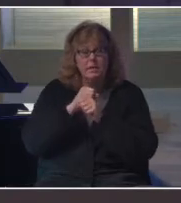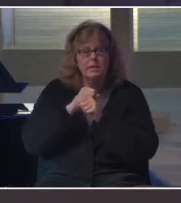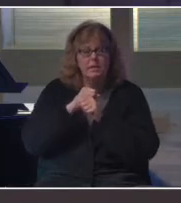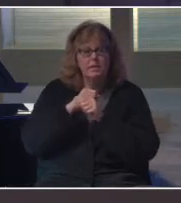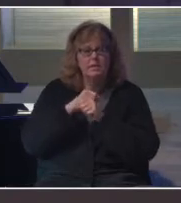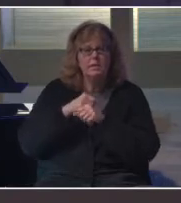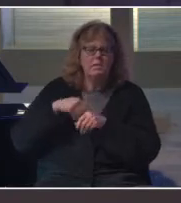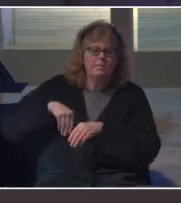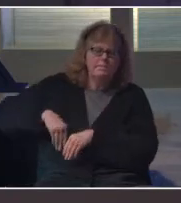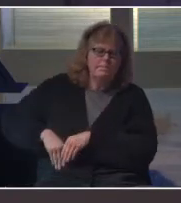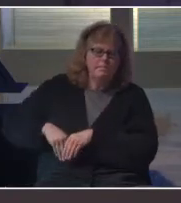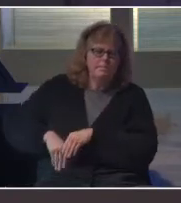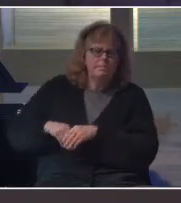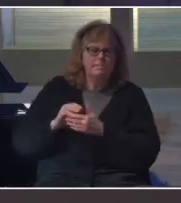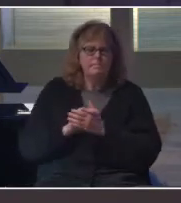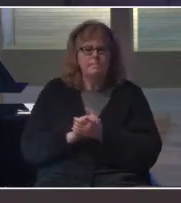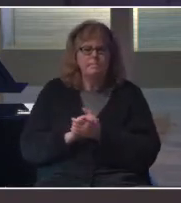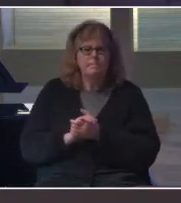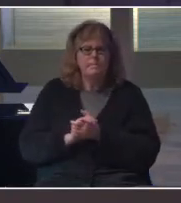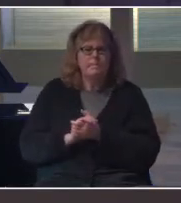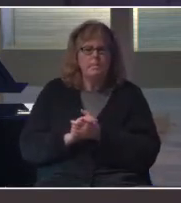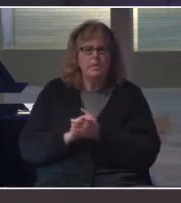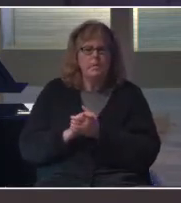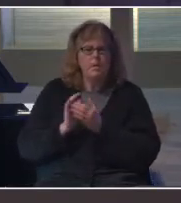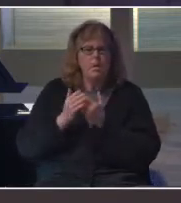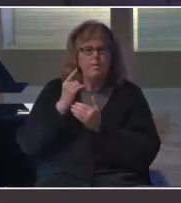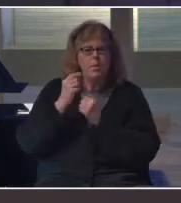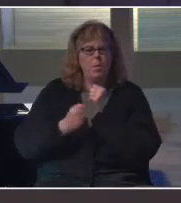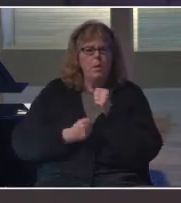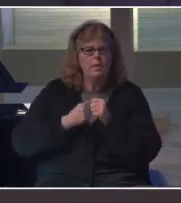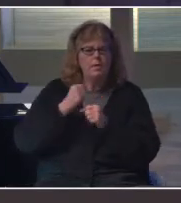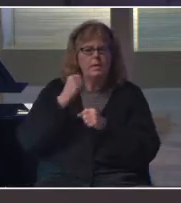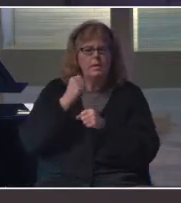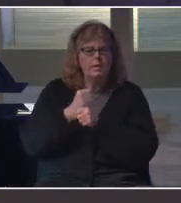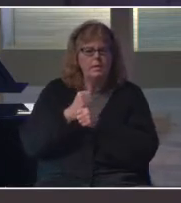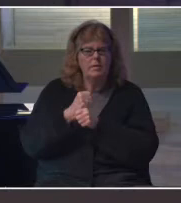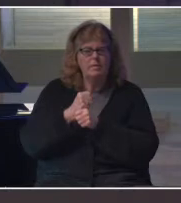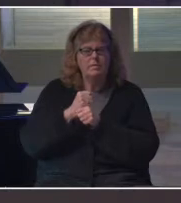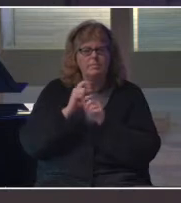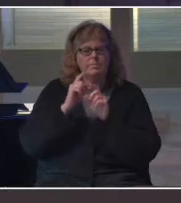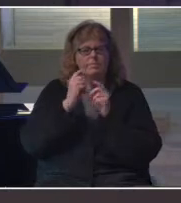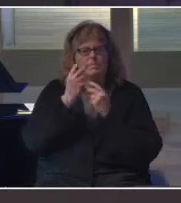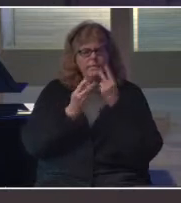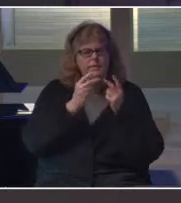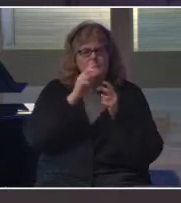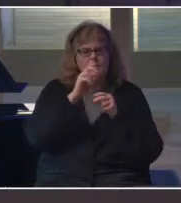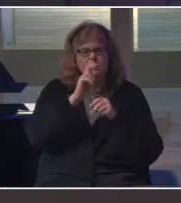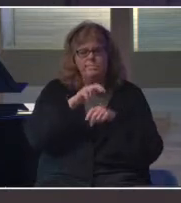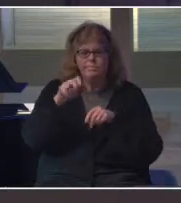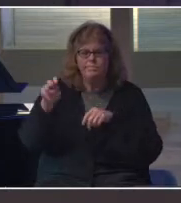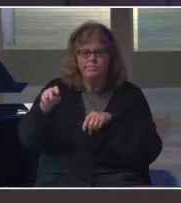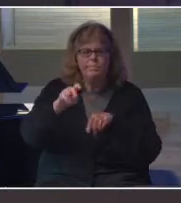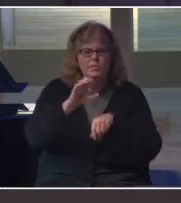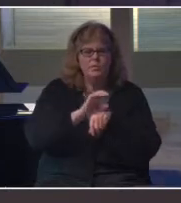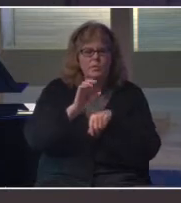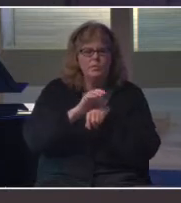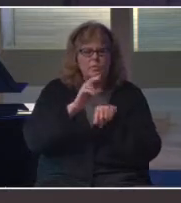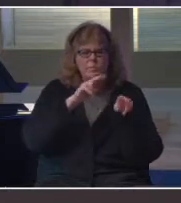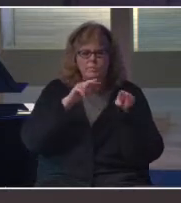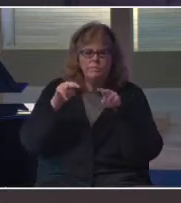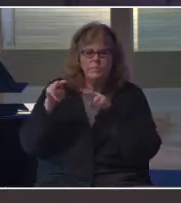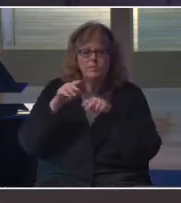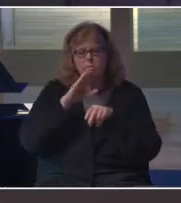card in my pocket. Almost a year went by of going to different churches in the downtown area and looking around and